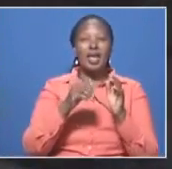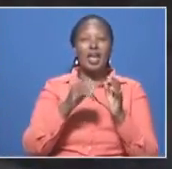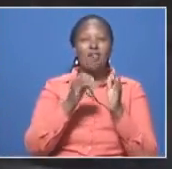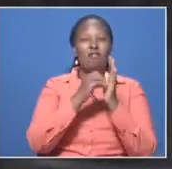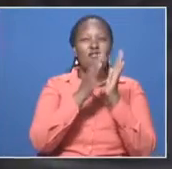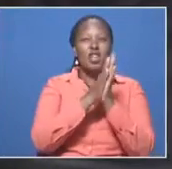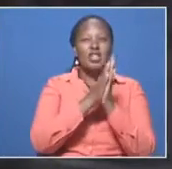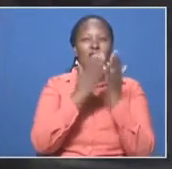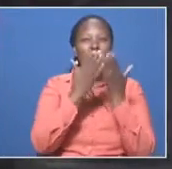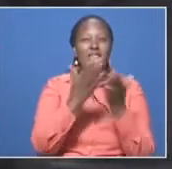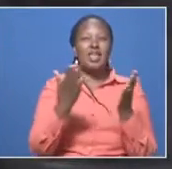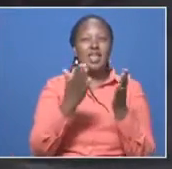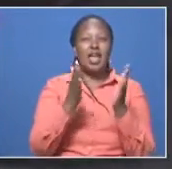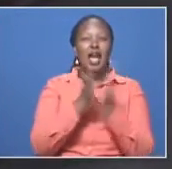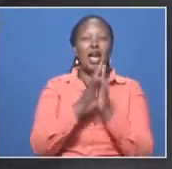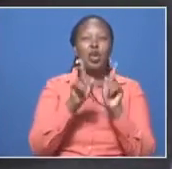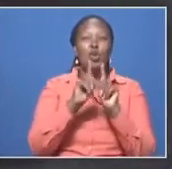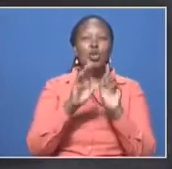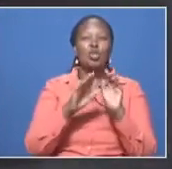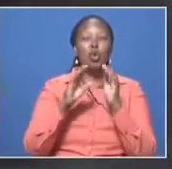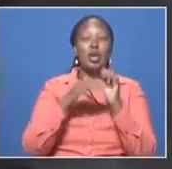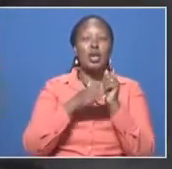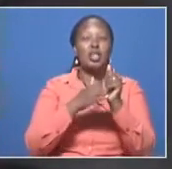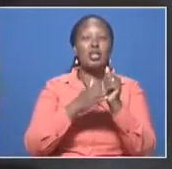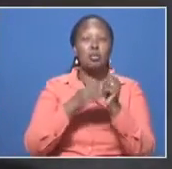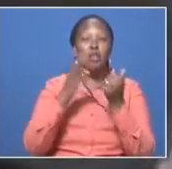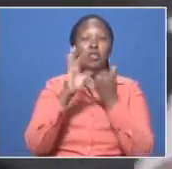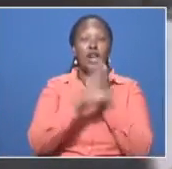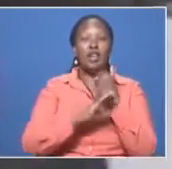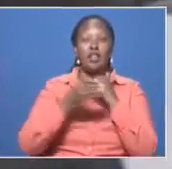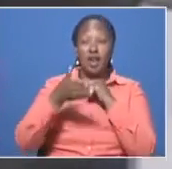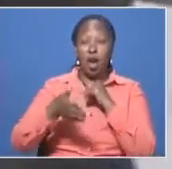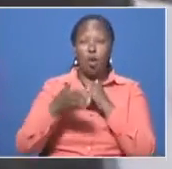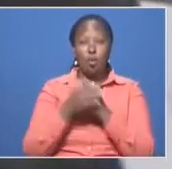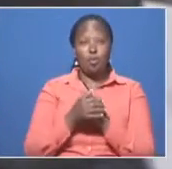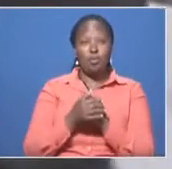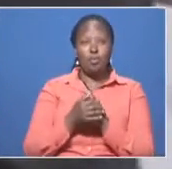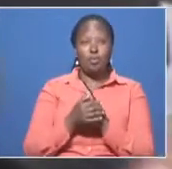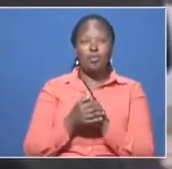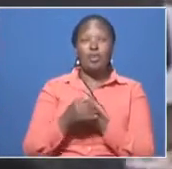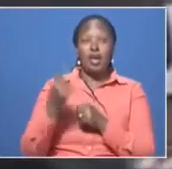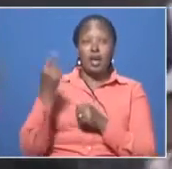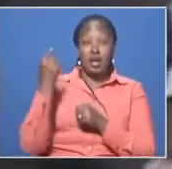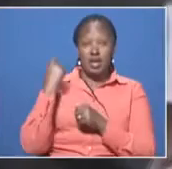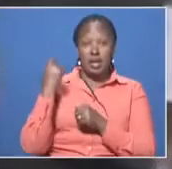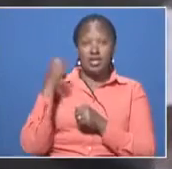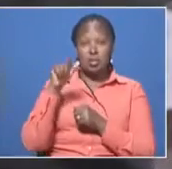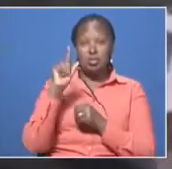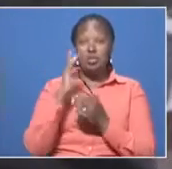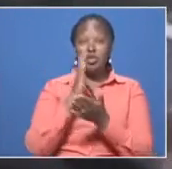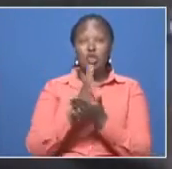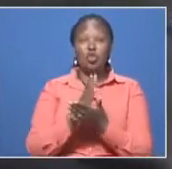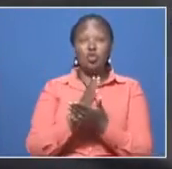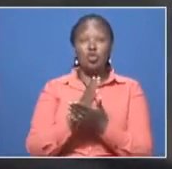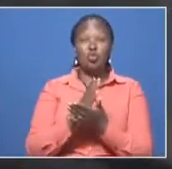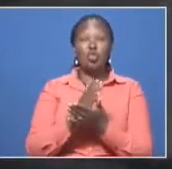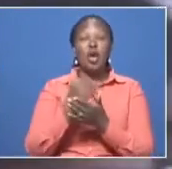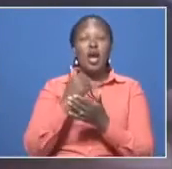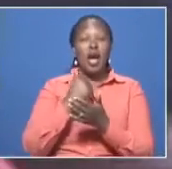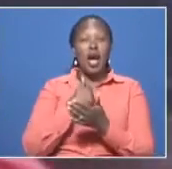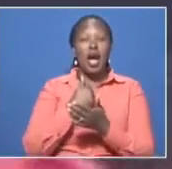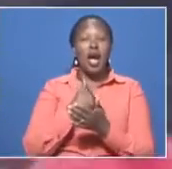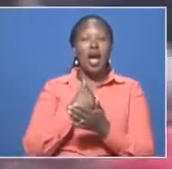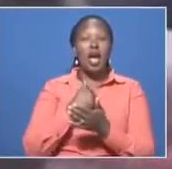And to the leadership of the country right now, yesterday, you did not own the